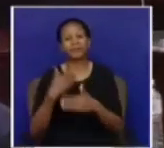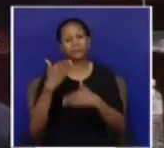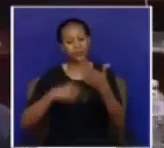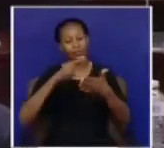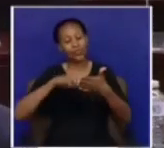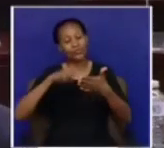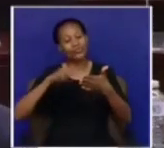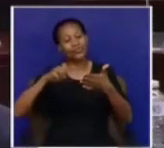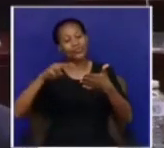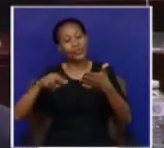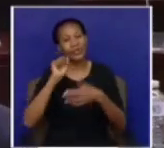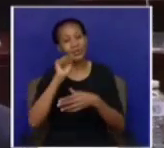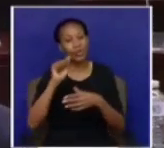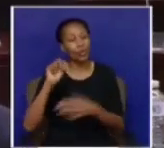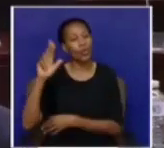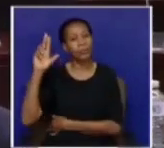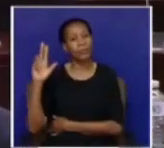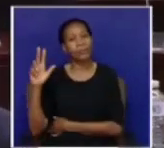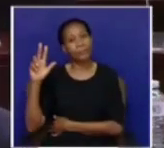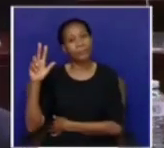oath or affirmation.